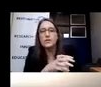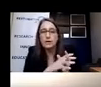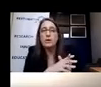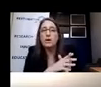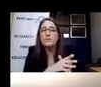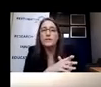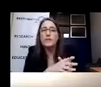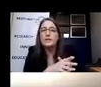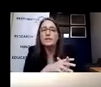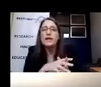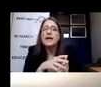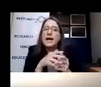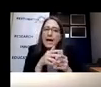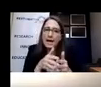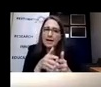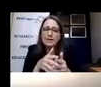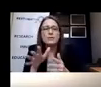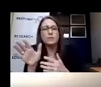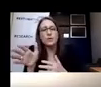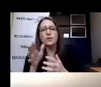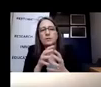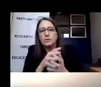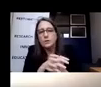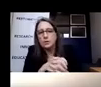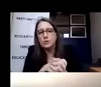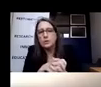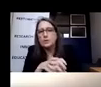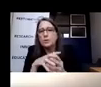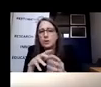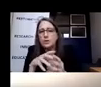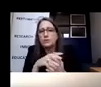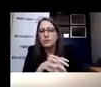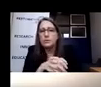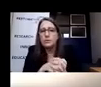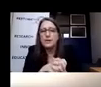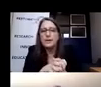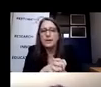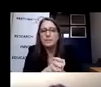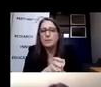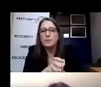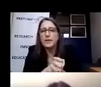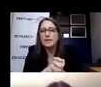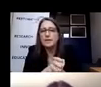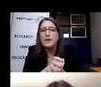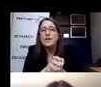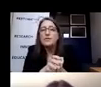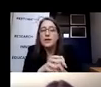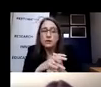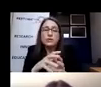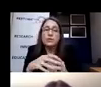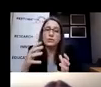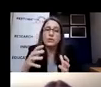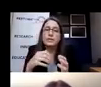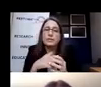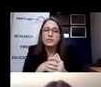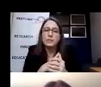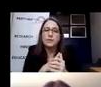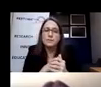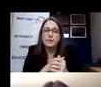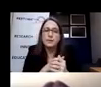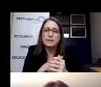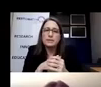actually there often is. And if we're looking for solutions and we're looking for making people safe, there's also